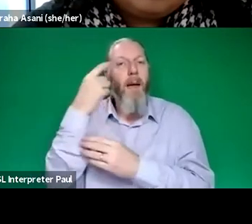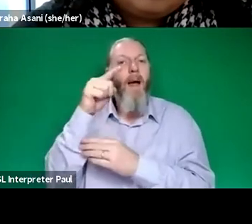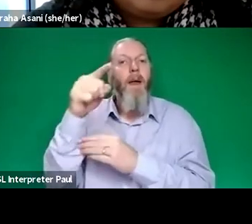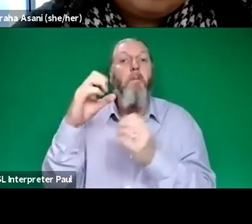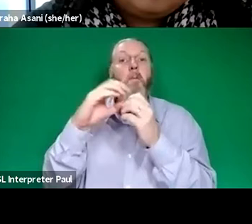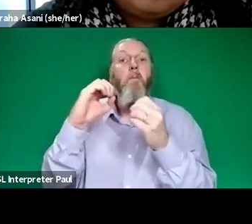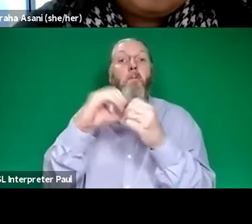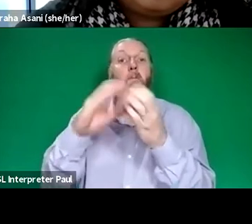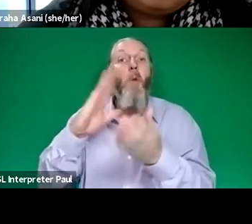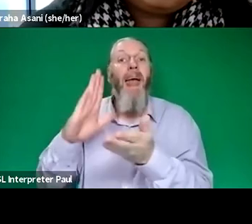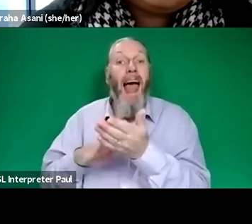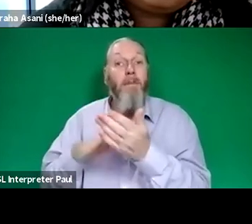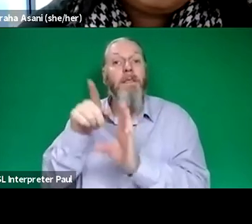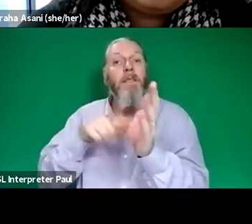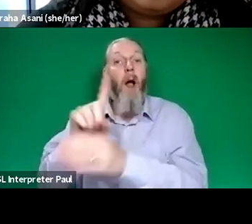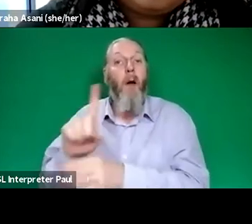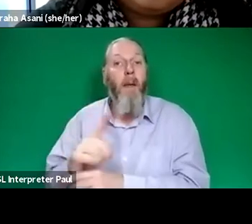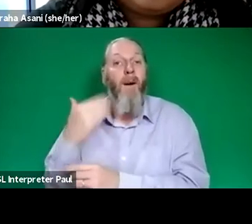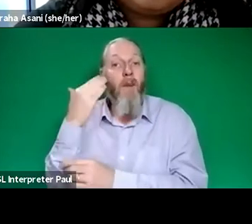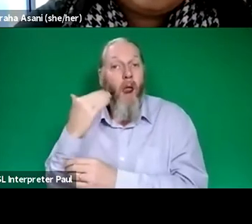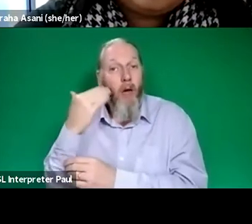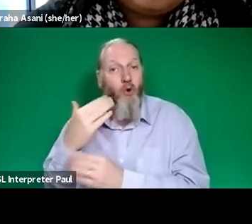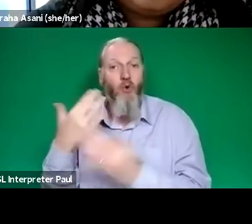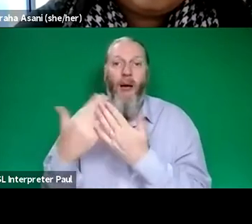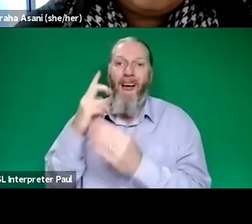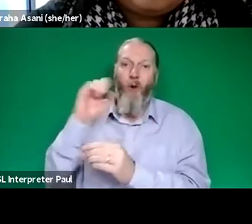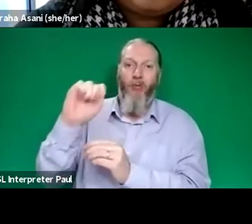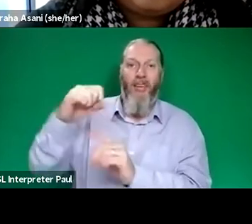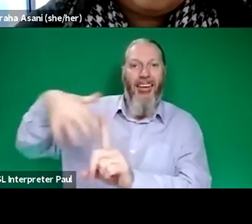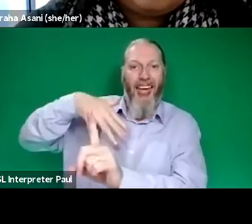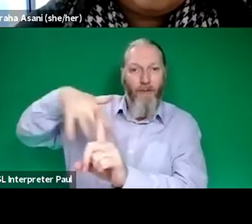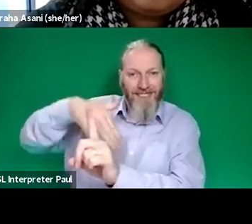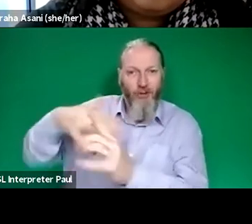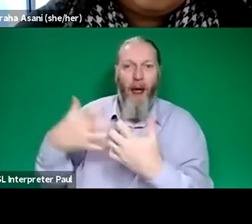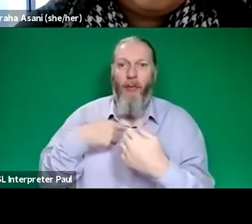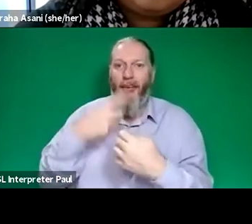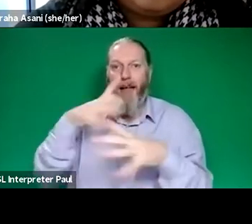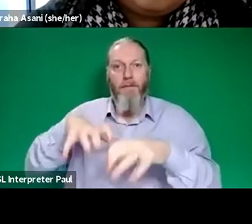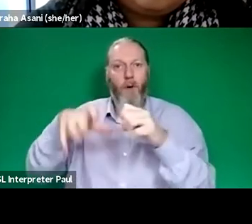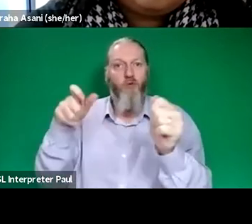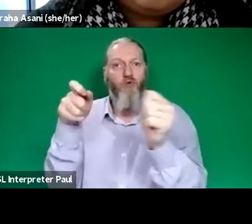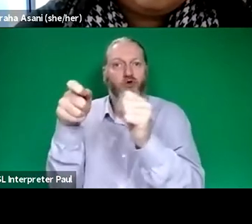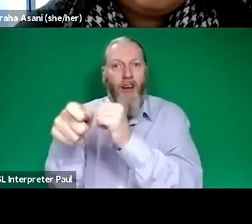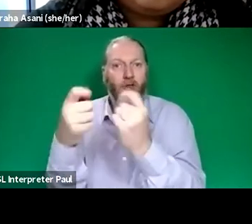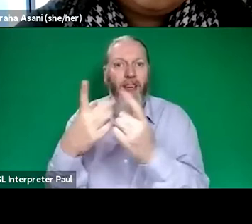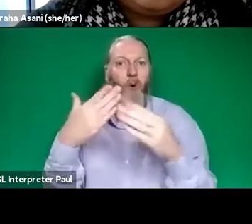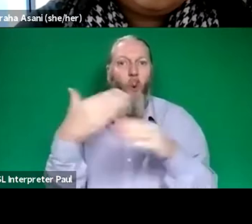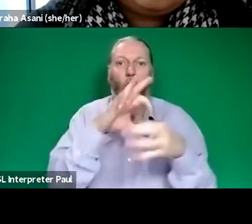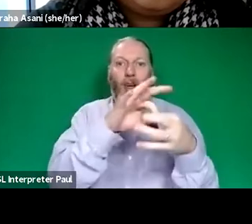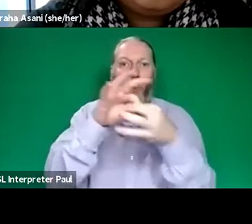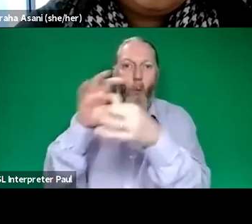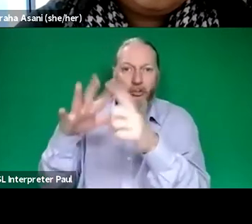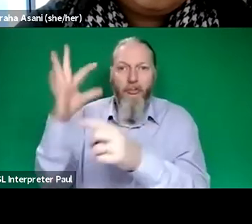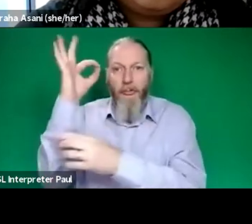of heritage through arts, research and governance together. I believe really deeply in the power of process. That means making statements